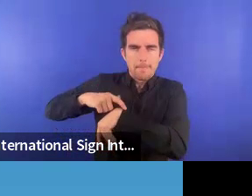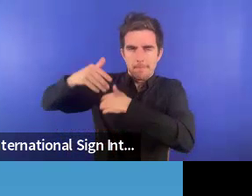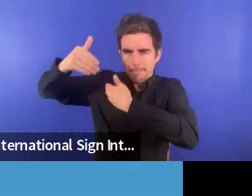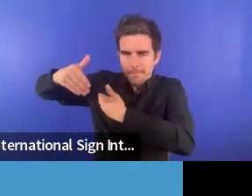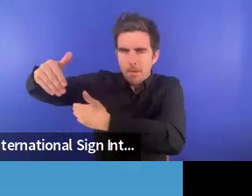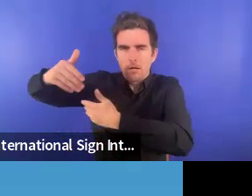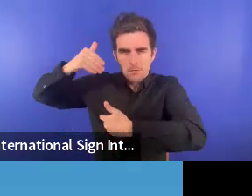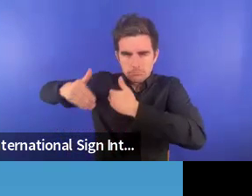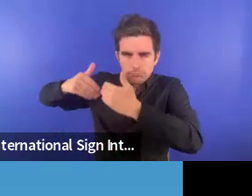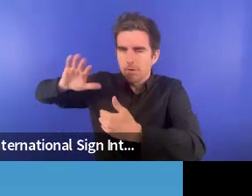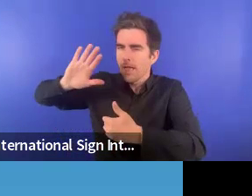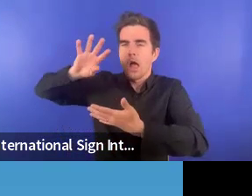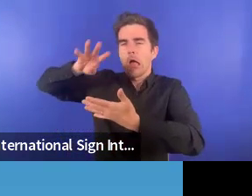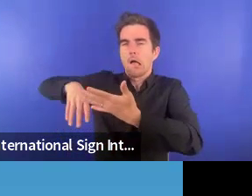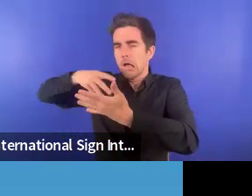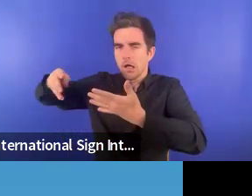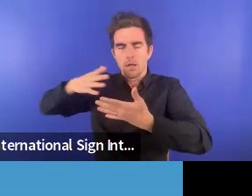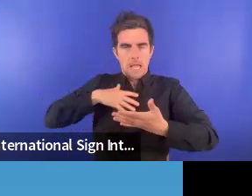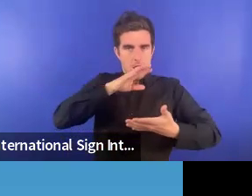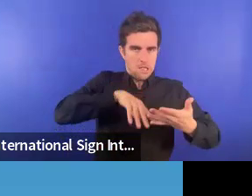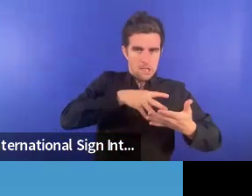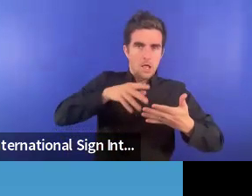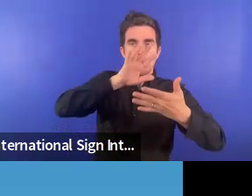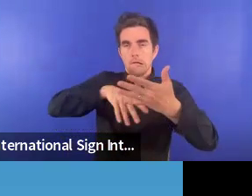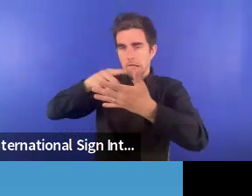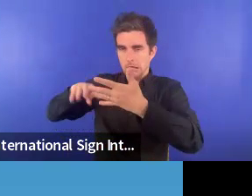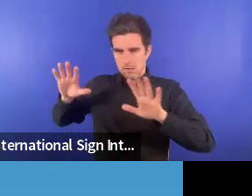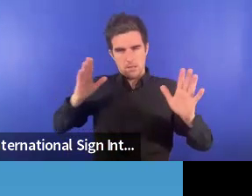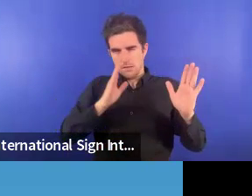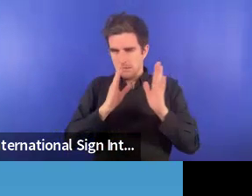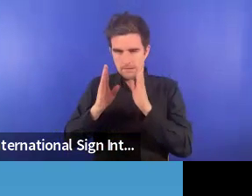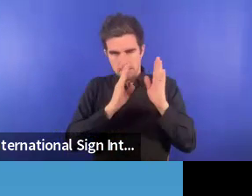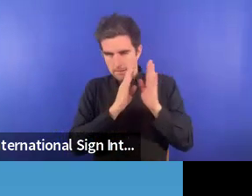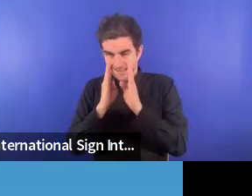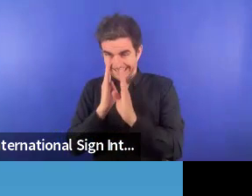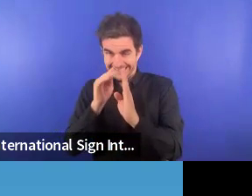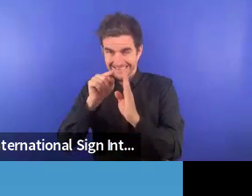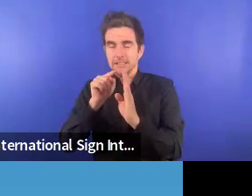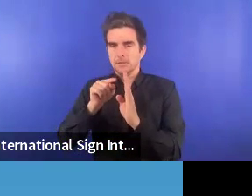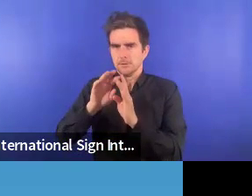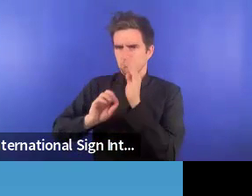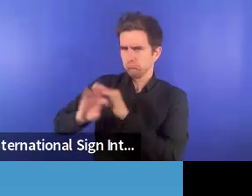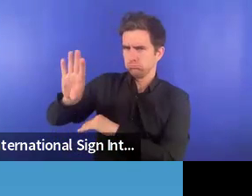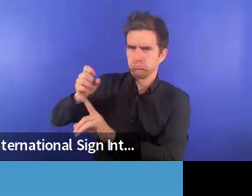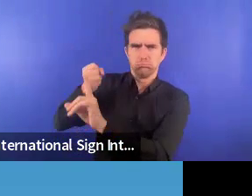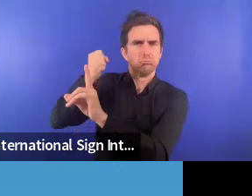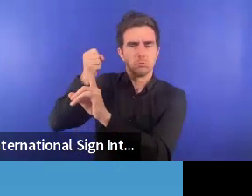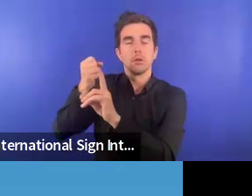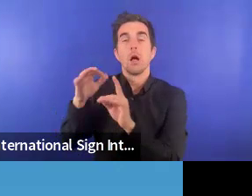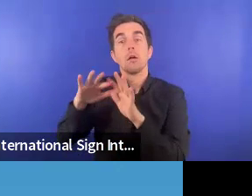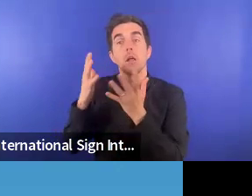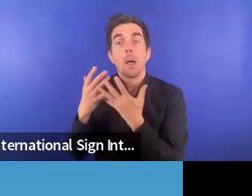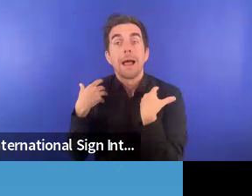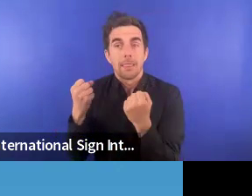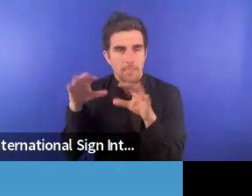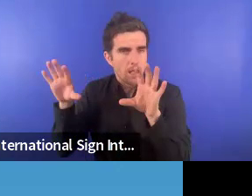now, we are mobilizing our letter writing efforts for a 2026 budget. So that just gives